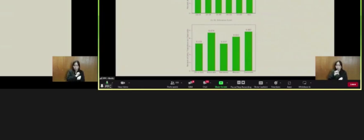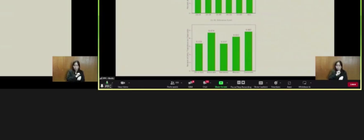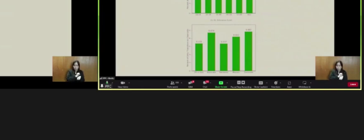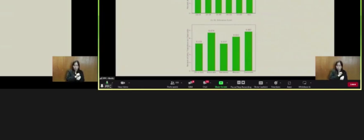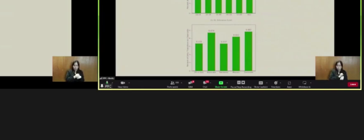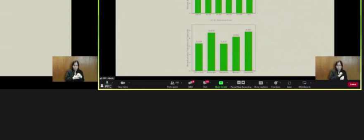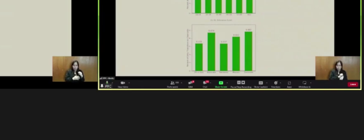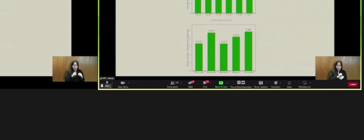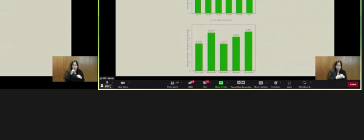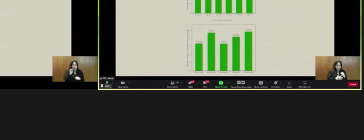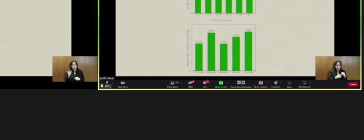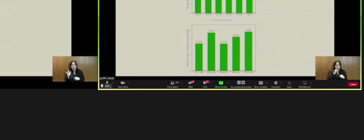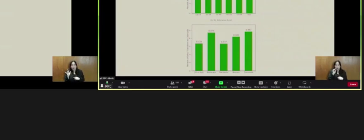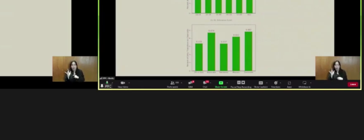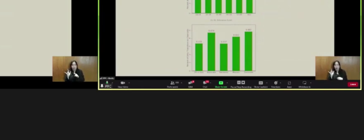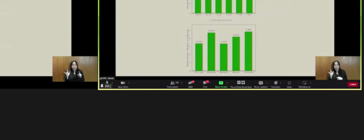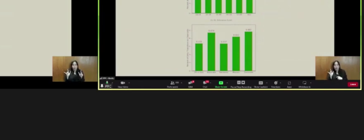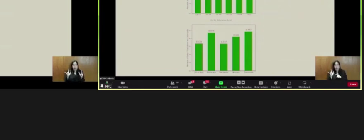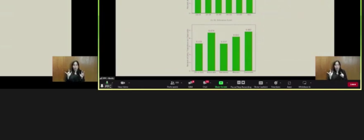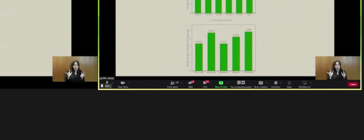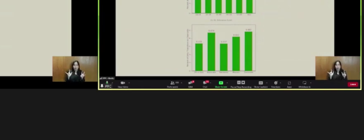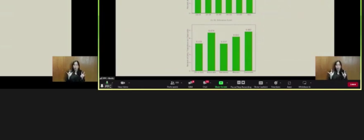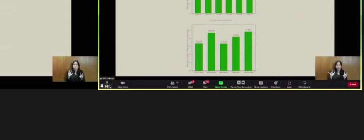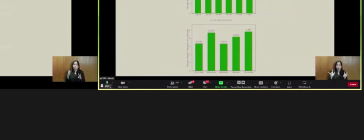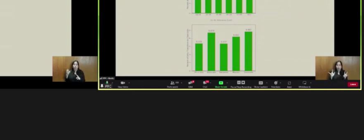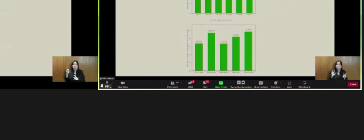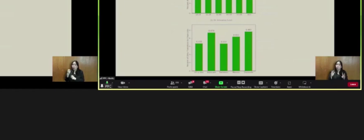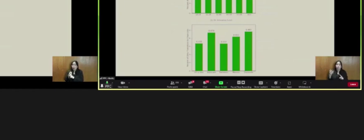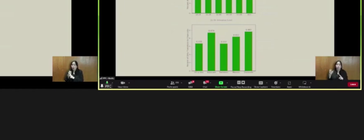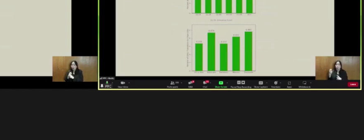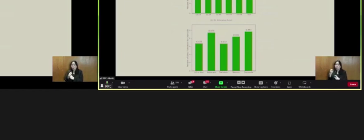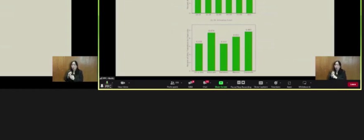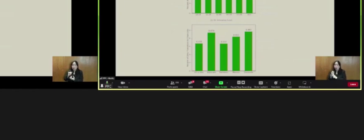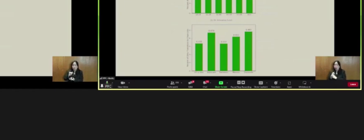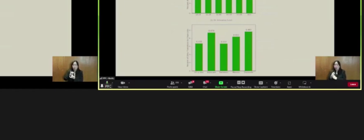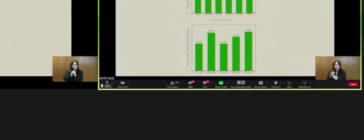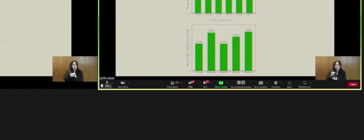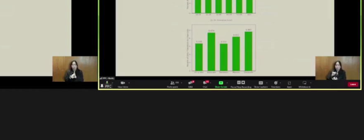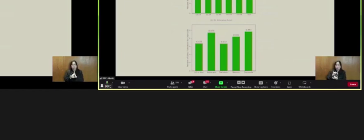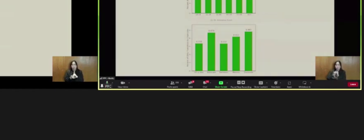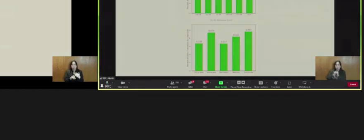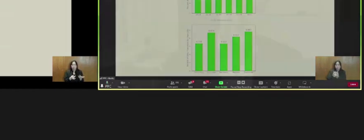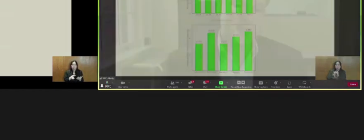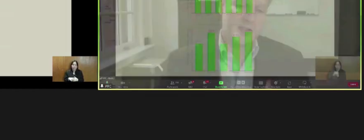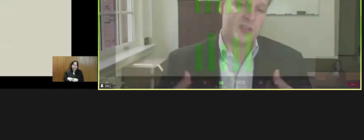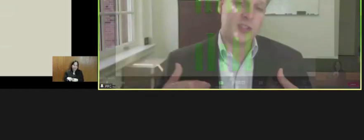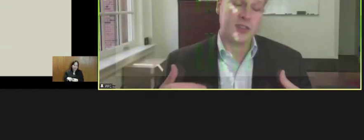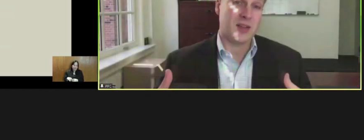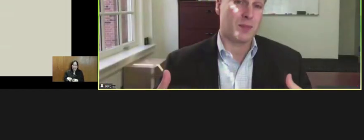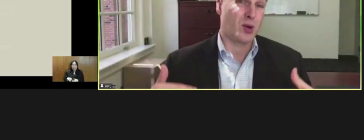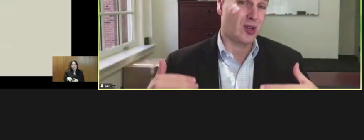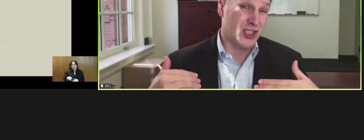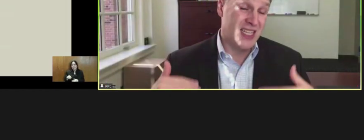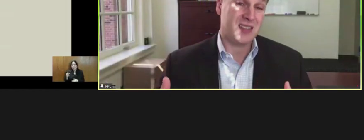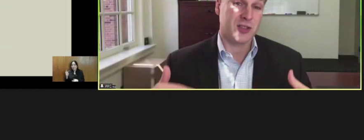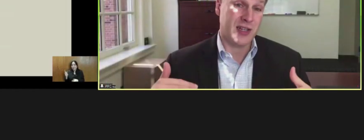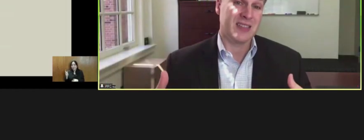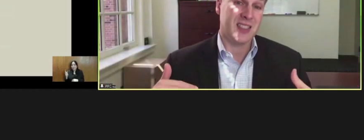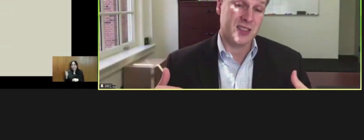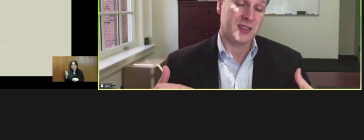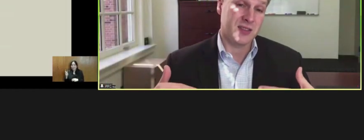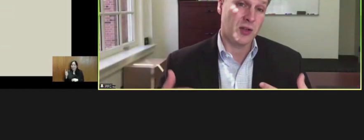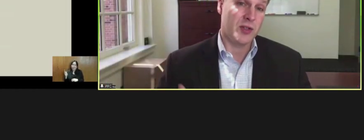to 34. The workers that are least likely to transition are those that are older than 65. This is just as a percent